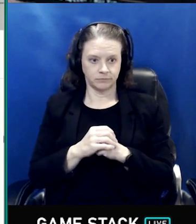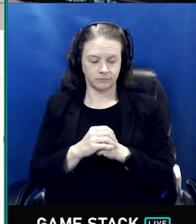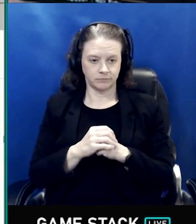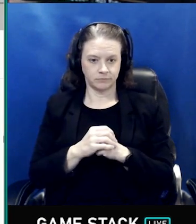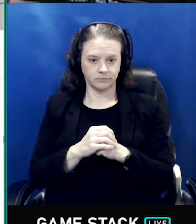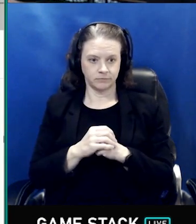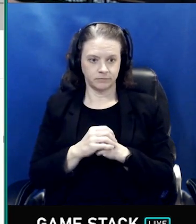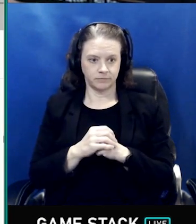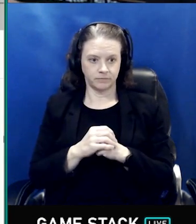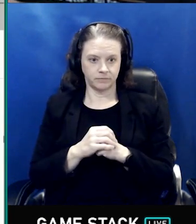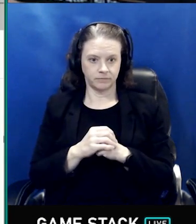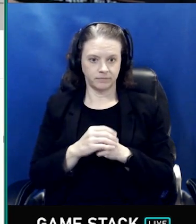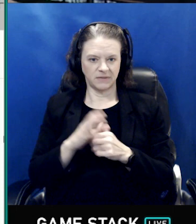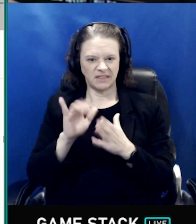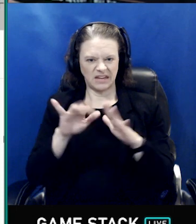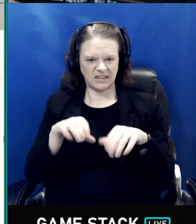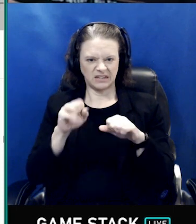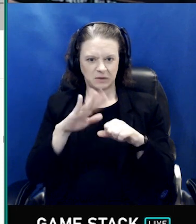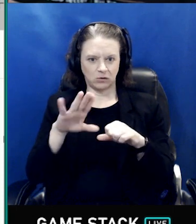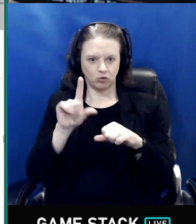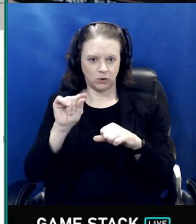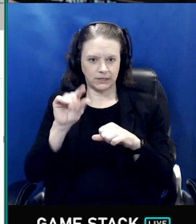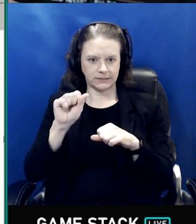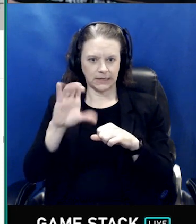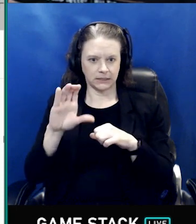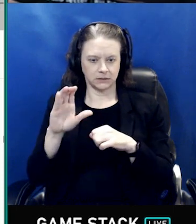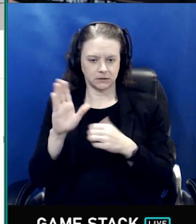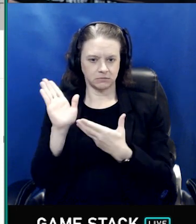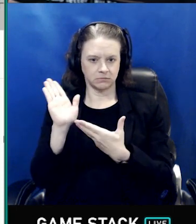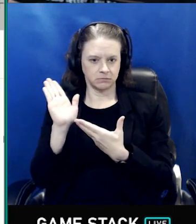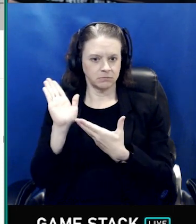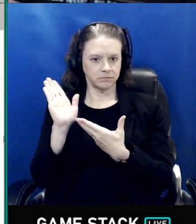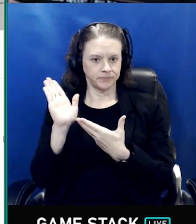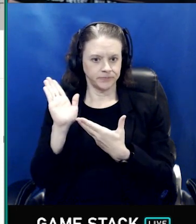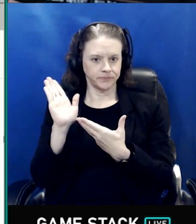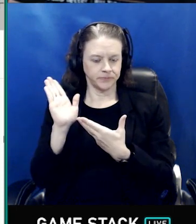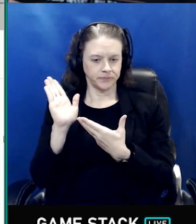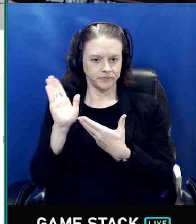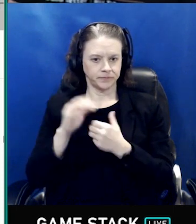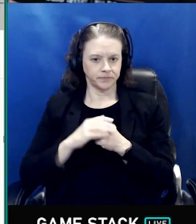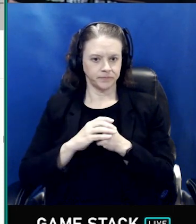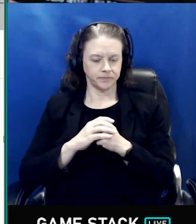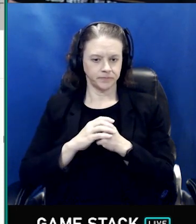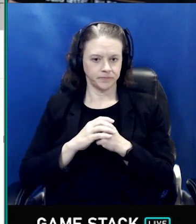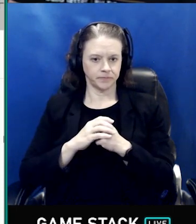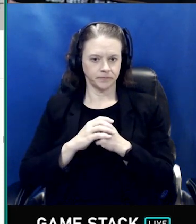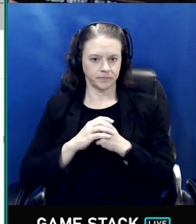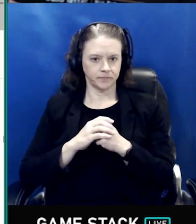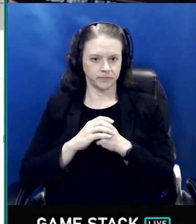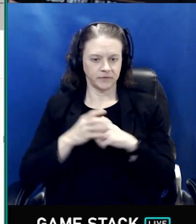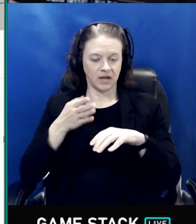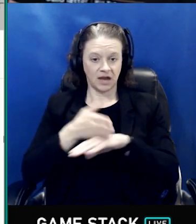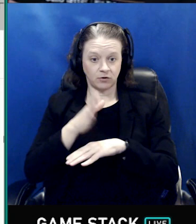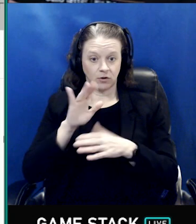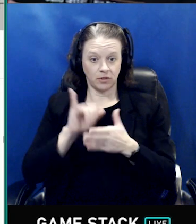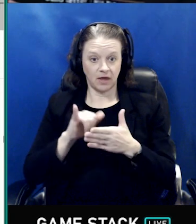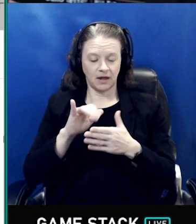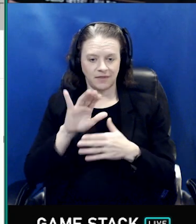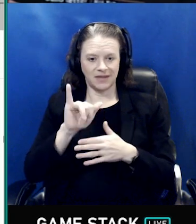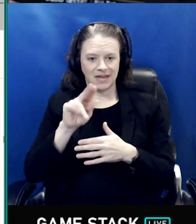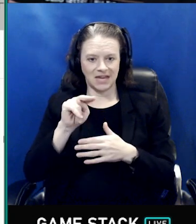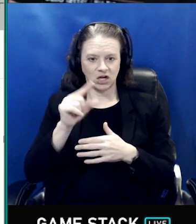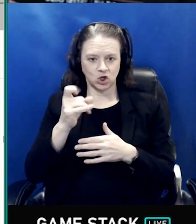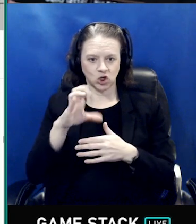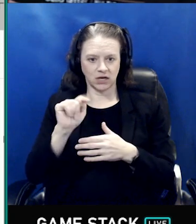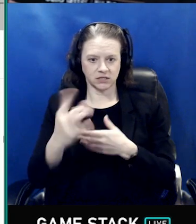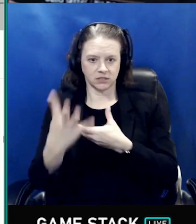It will take about 20 seconds, and after that, it just will ingest all log to the